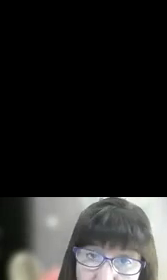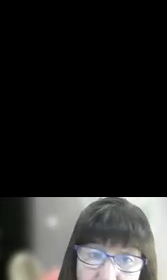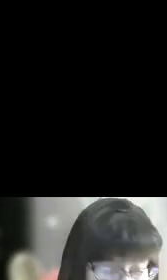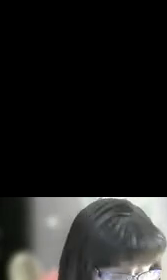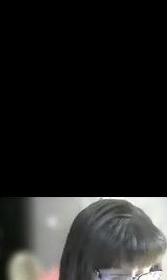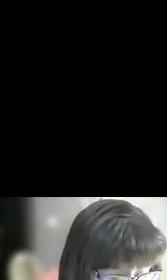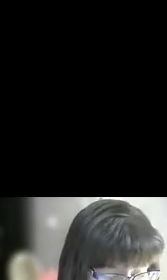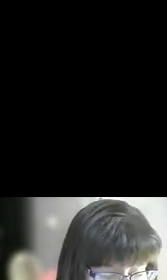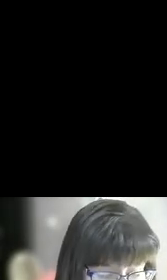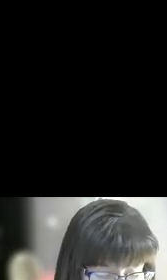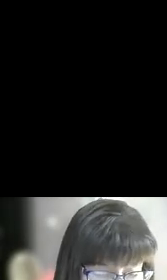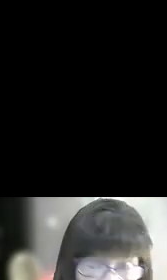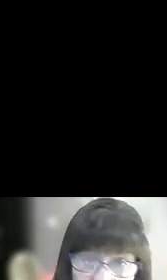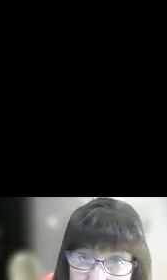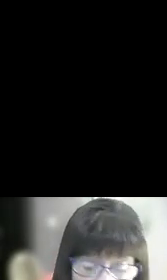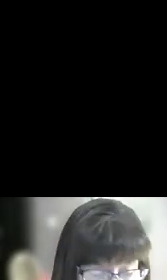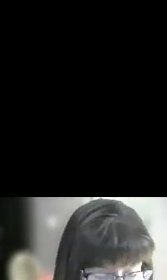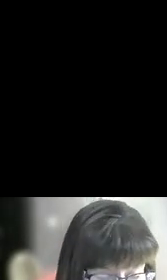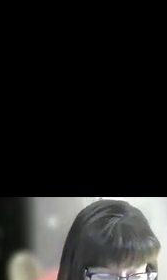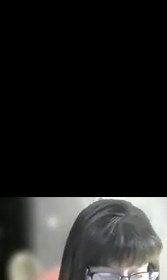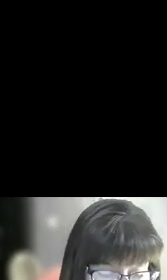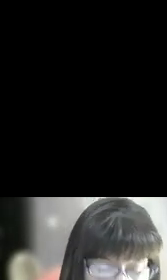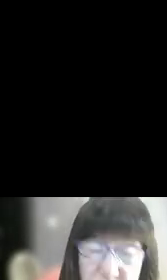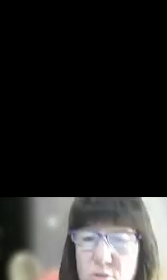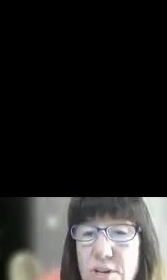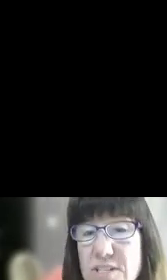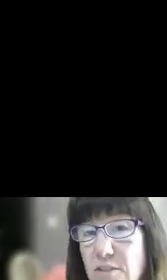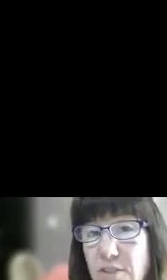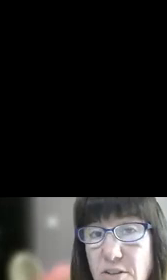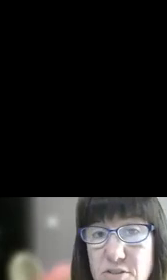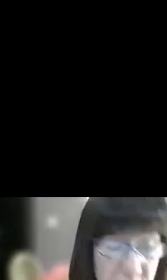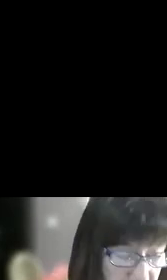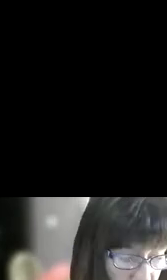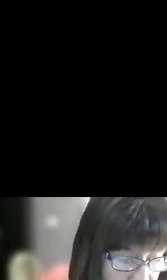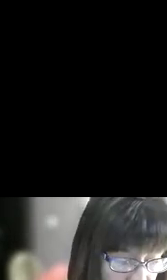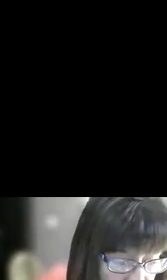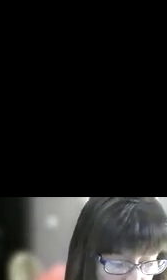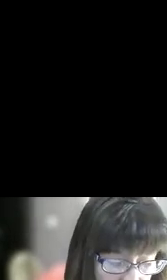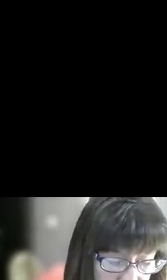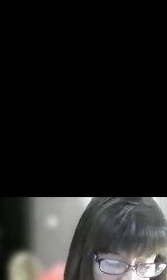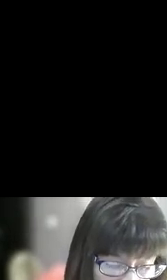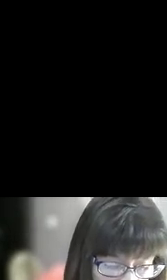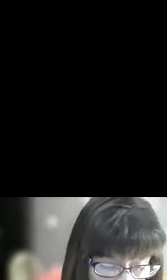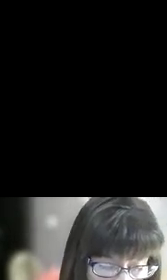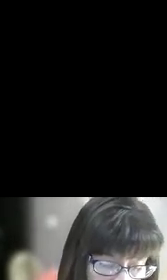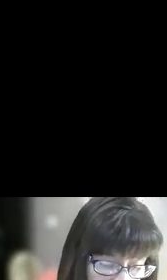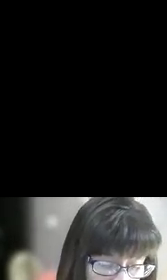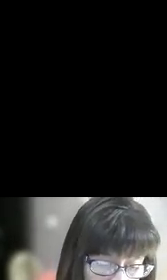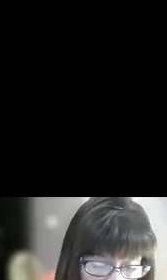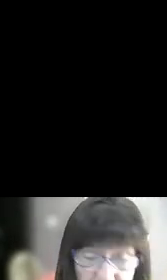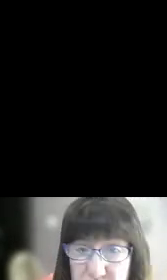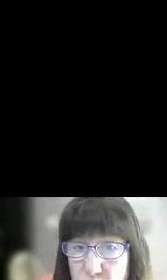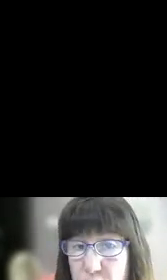you know about contests or other opportunities for students, and to share the stories of your fellow students and alumni to help give you ideas